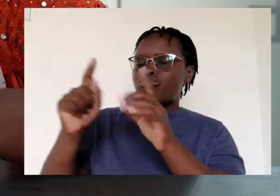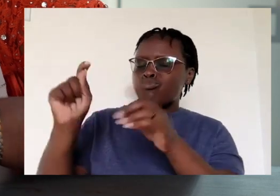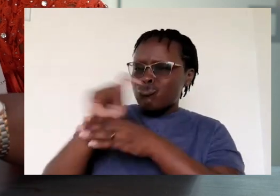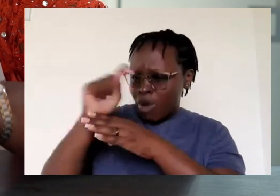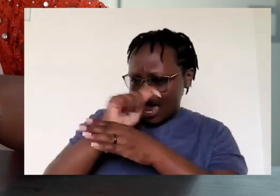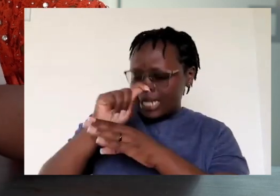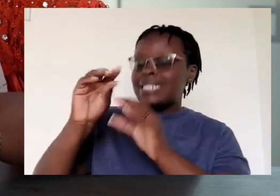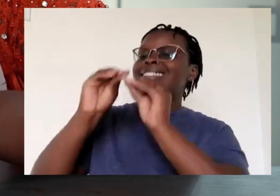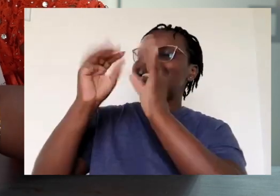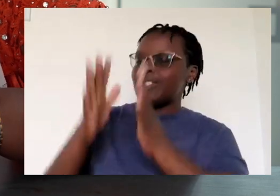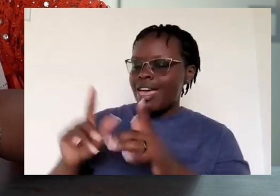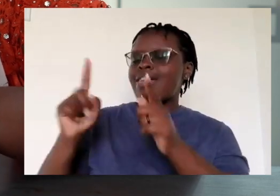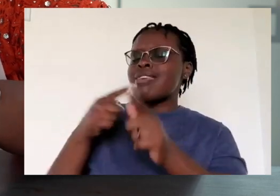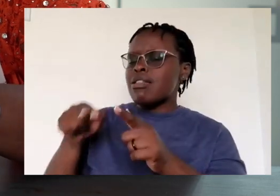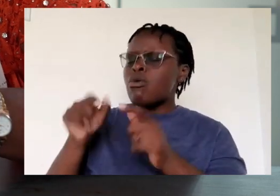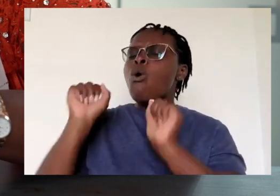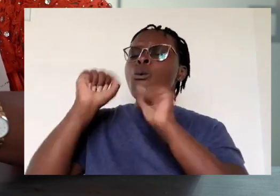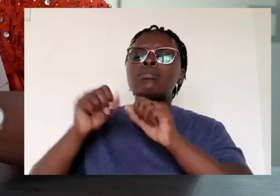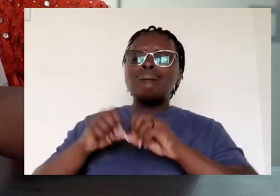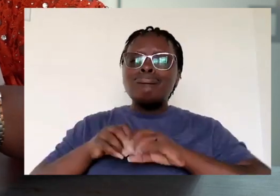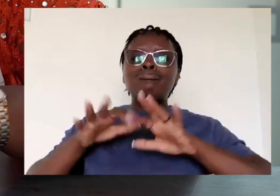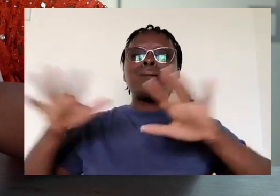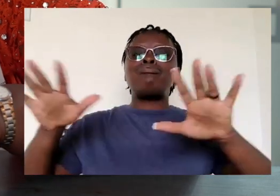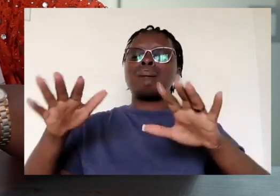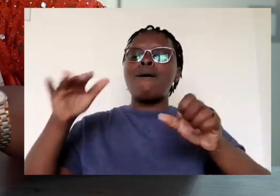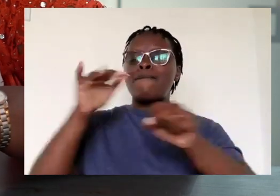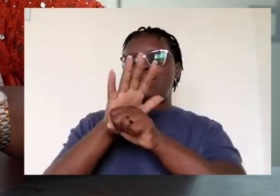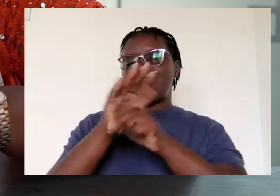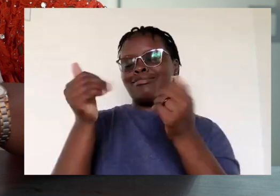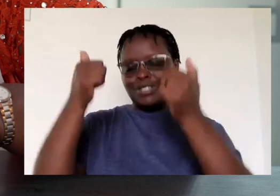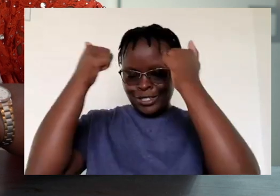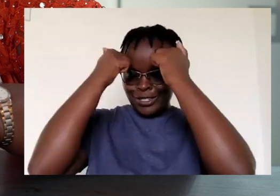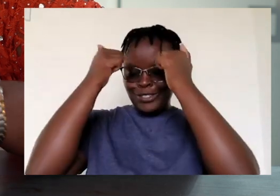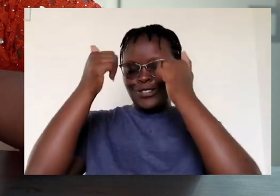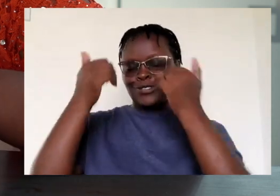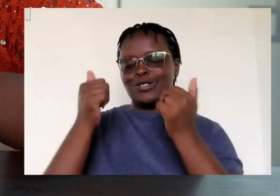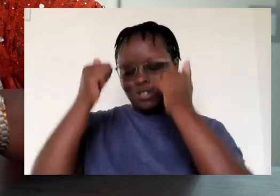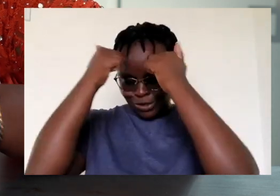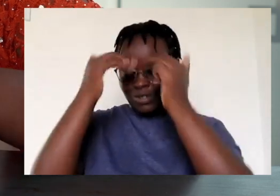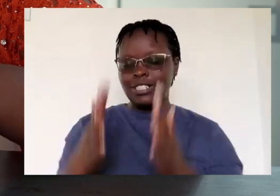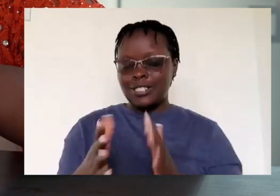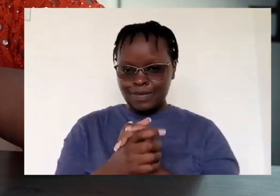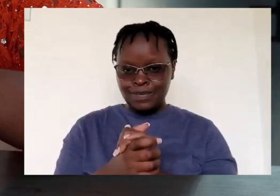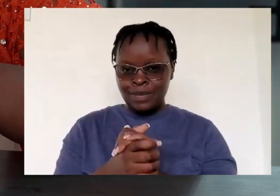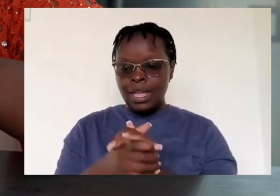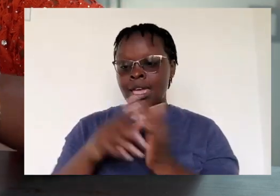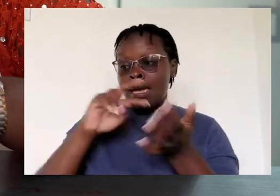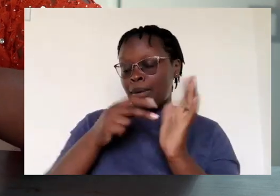hopefully really supporting the teacher through mentorship, through monitoring, so they can actually help cascade that